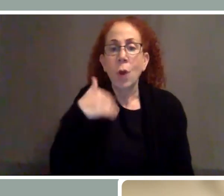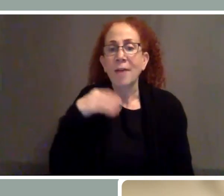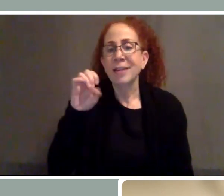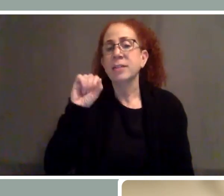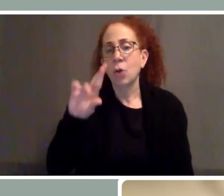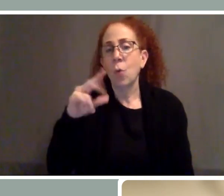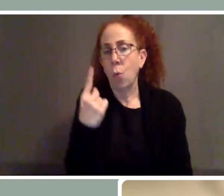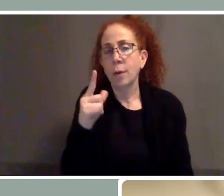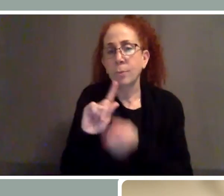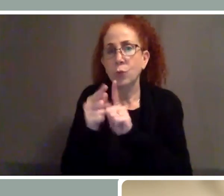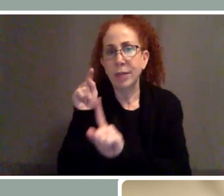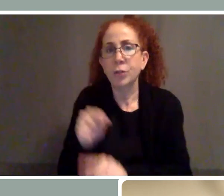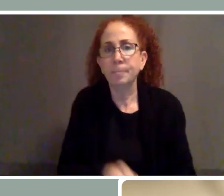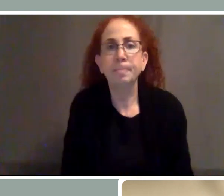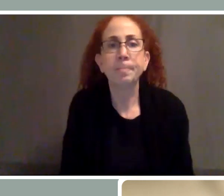ESR1 mutations in their tumor.